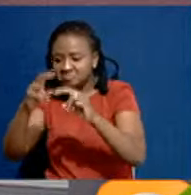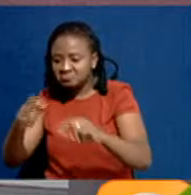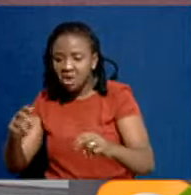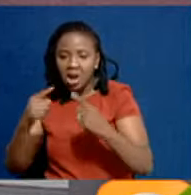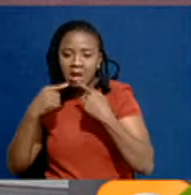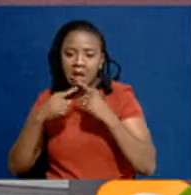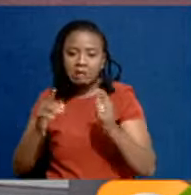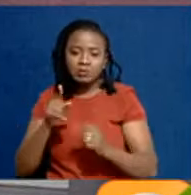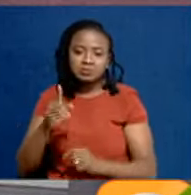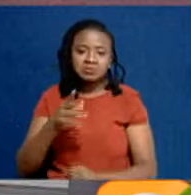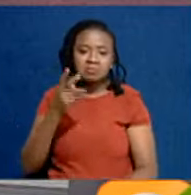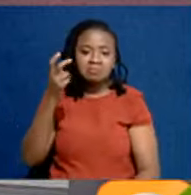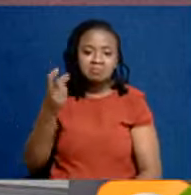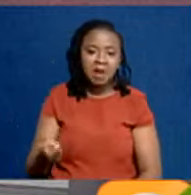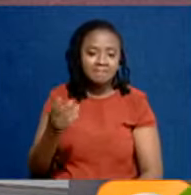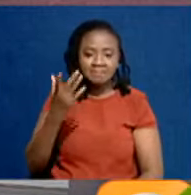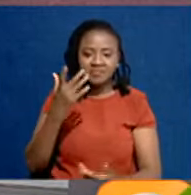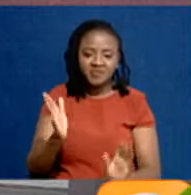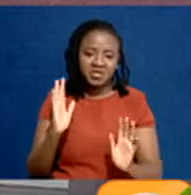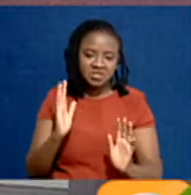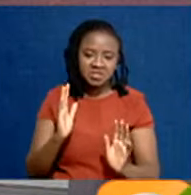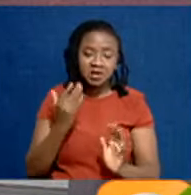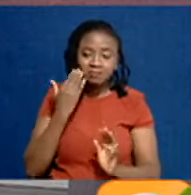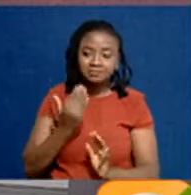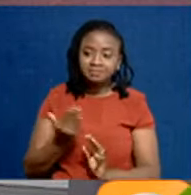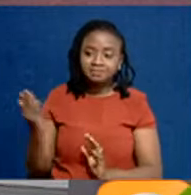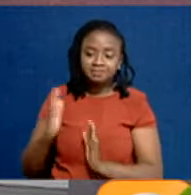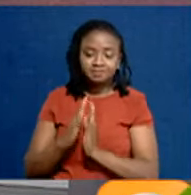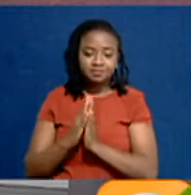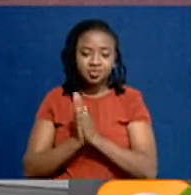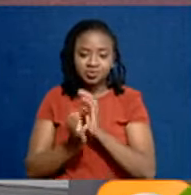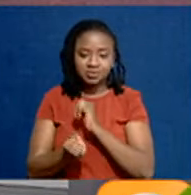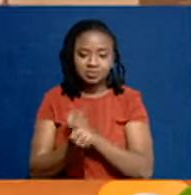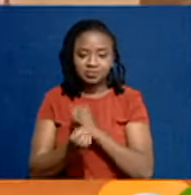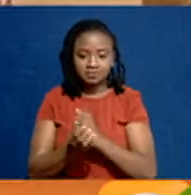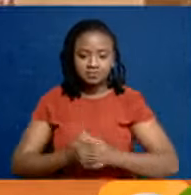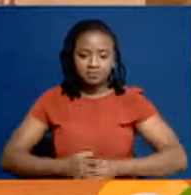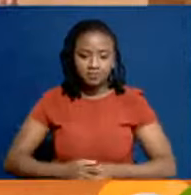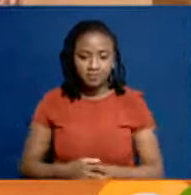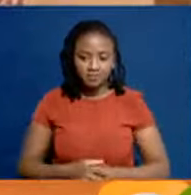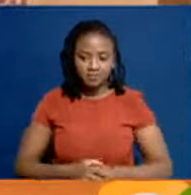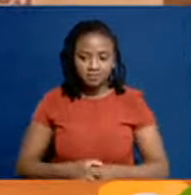pronounced dead on arrival. Marianne Nyambura reports.